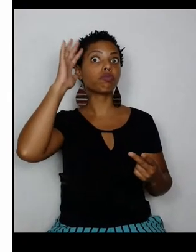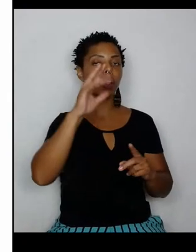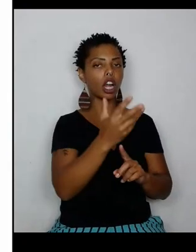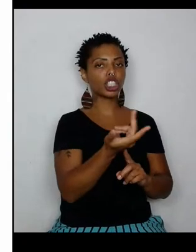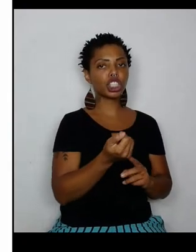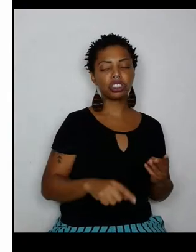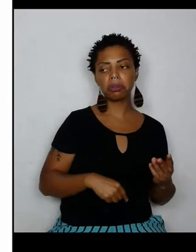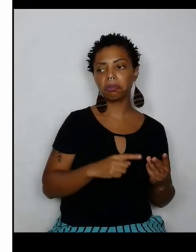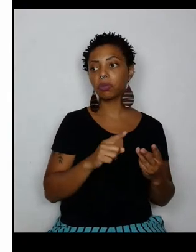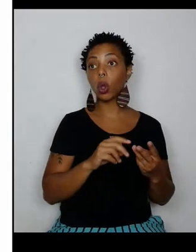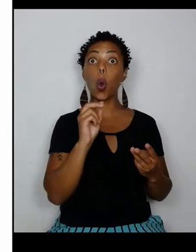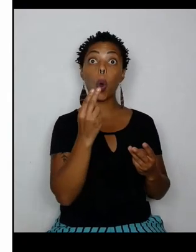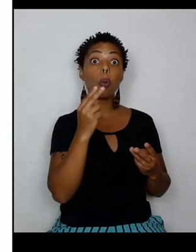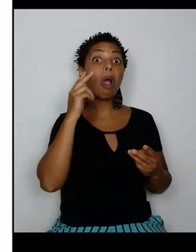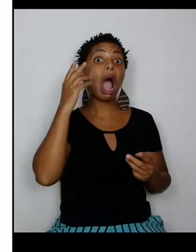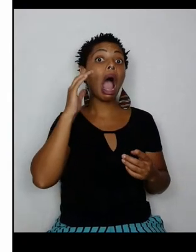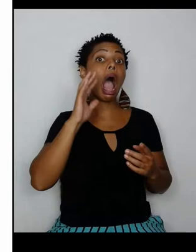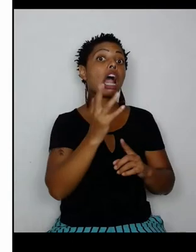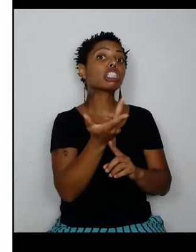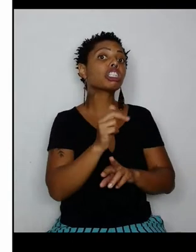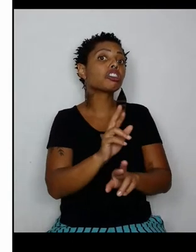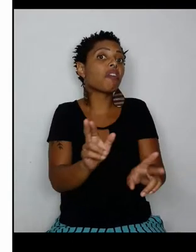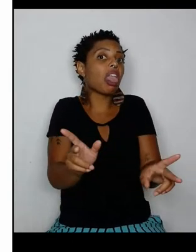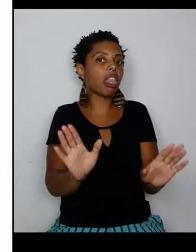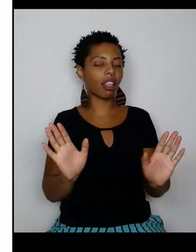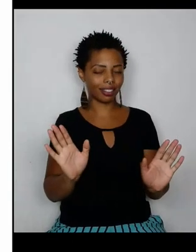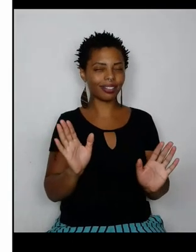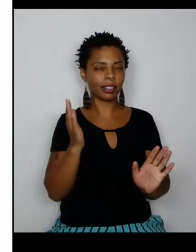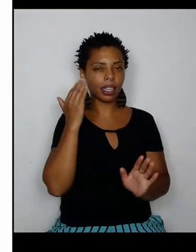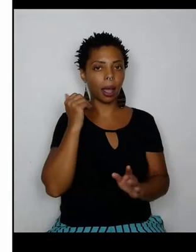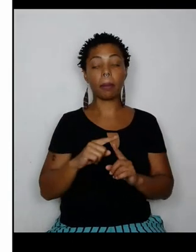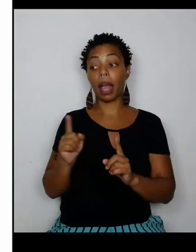artists or uncommon artists